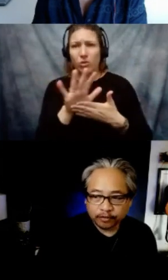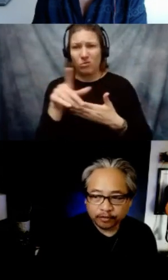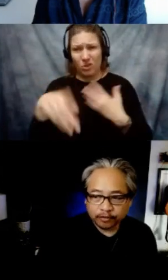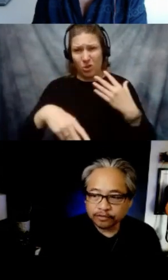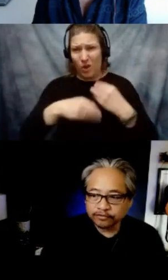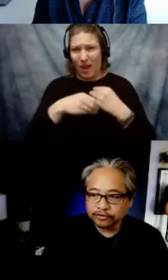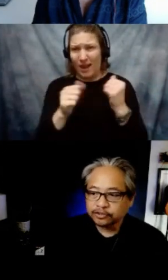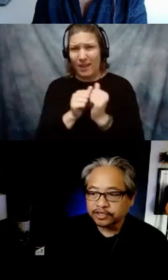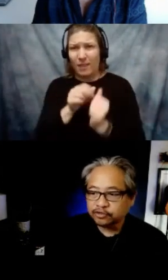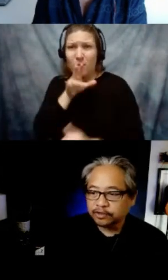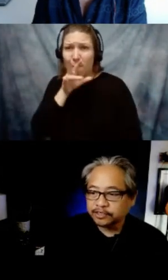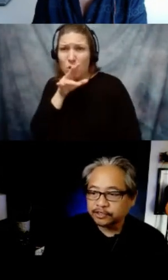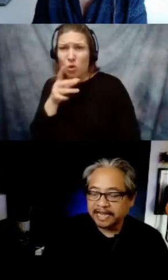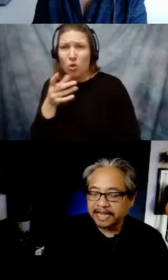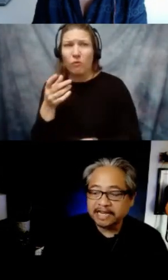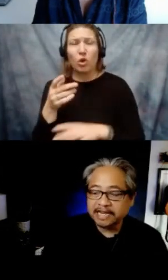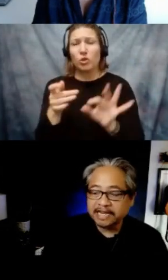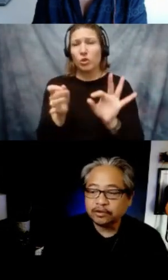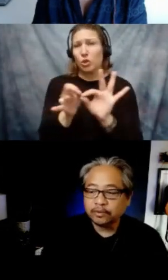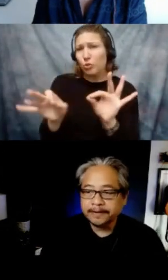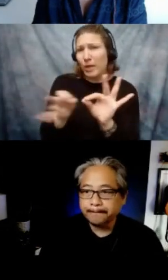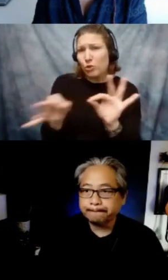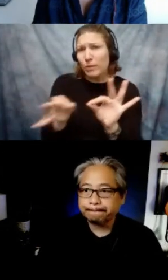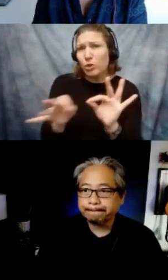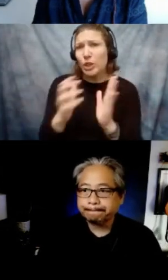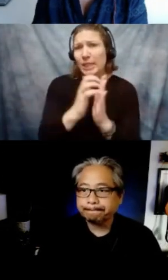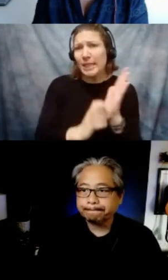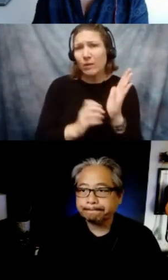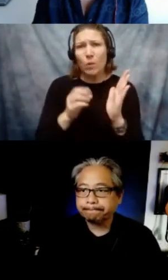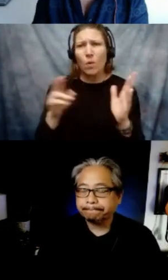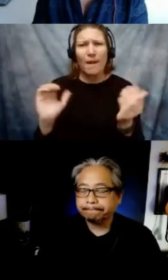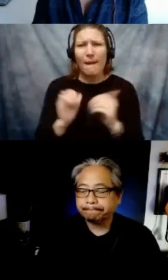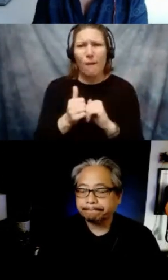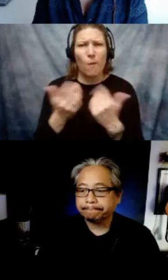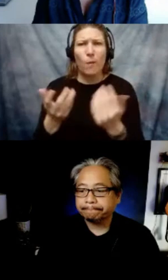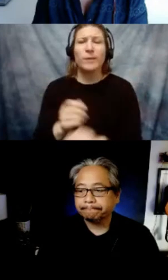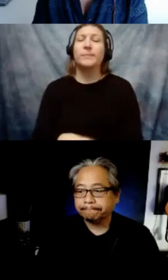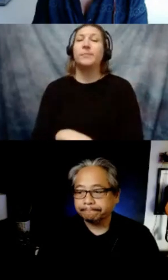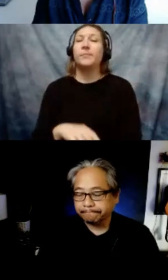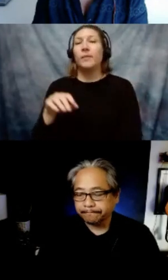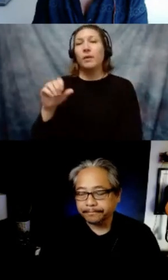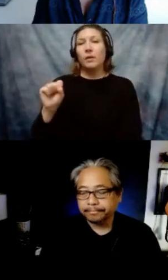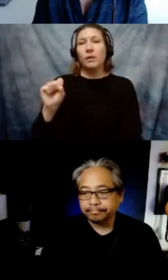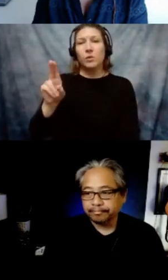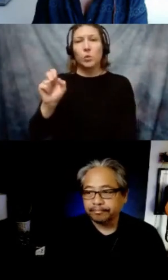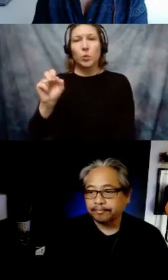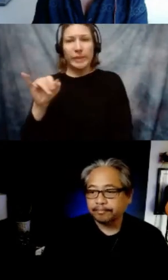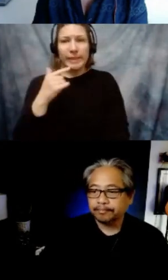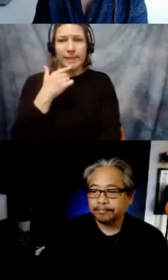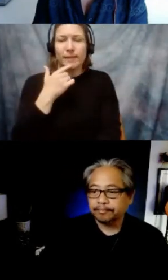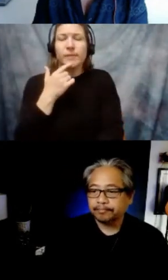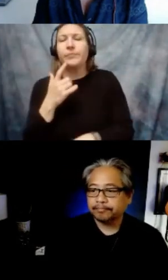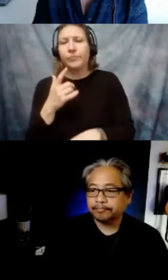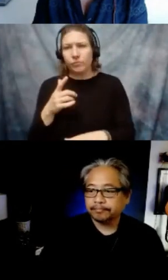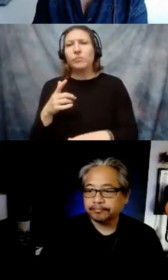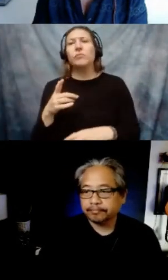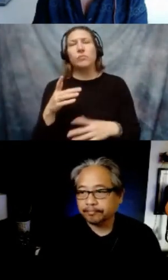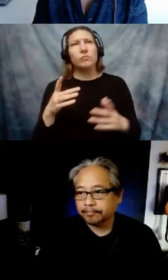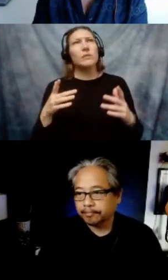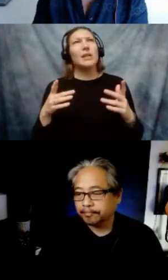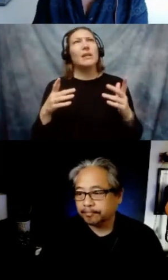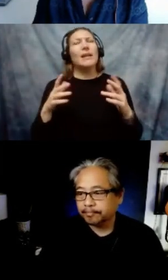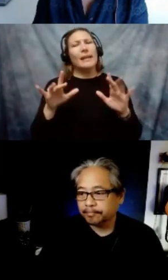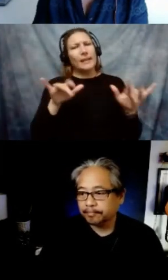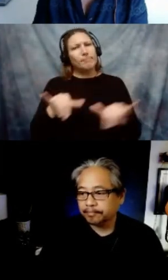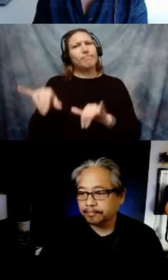so generally the kind of standard way that you probably notice if you it is called audio description, and you